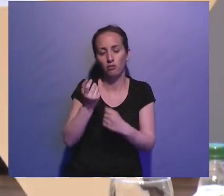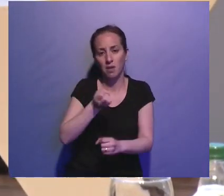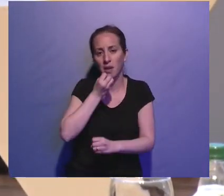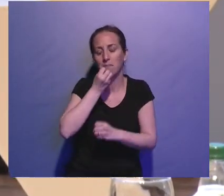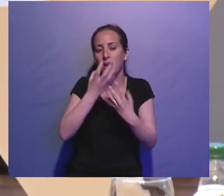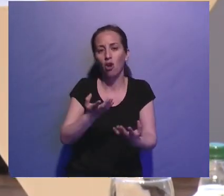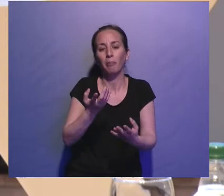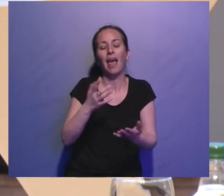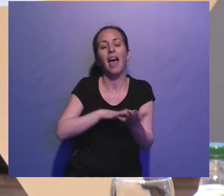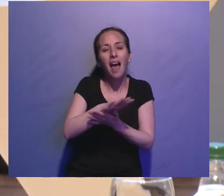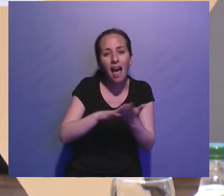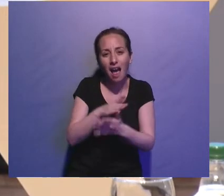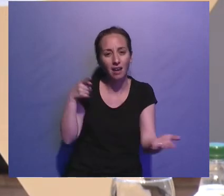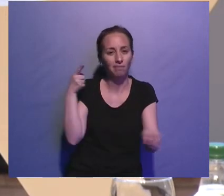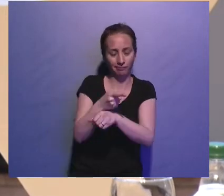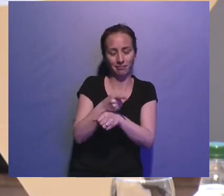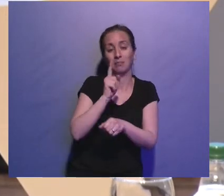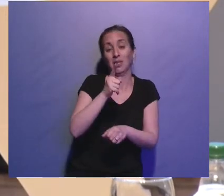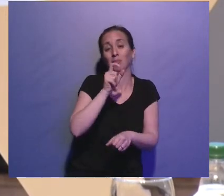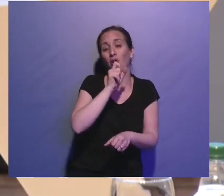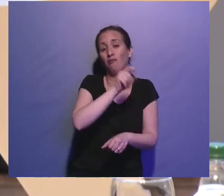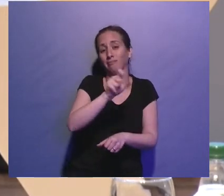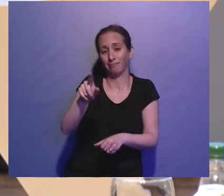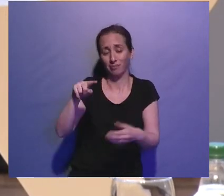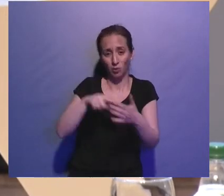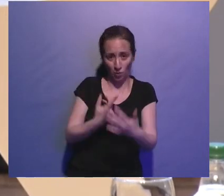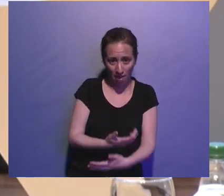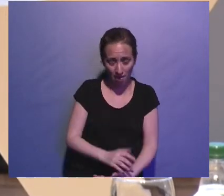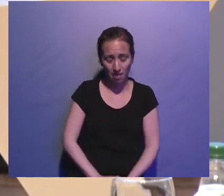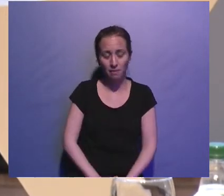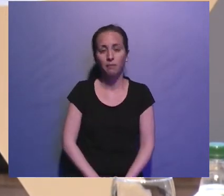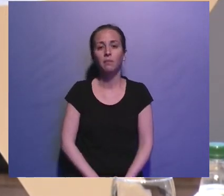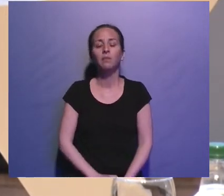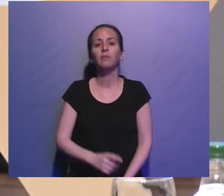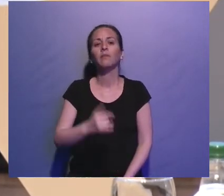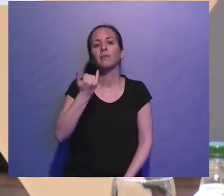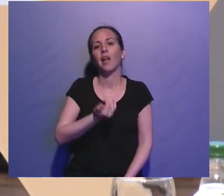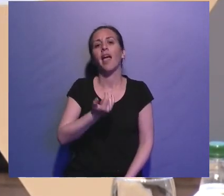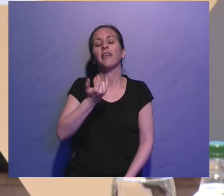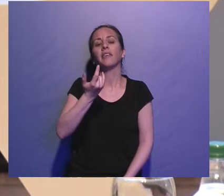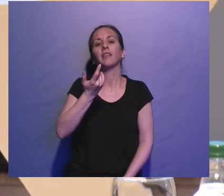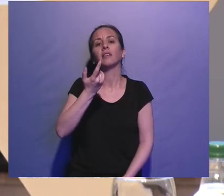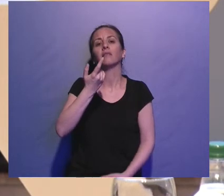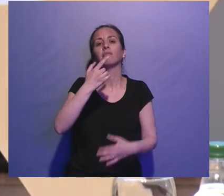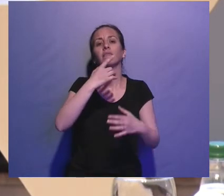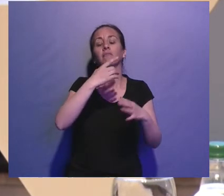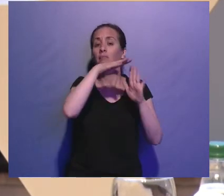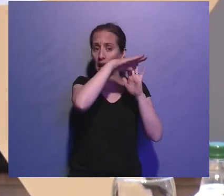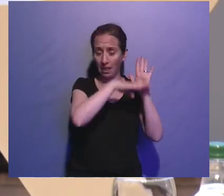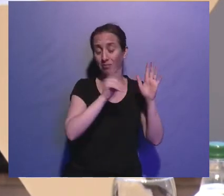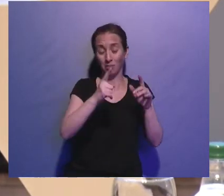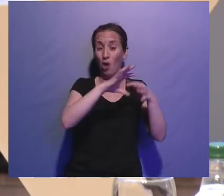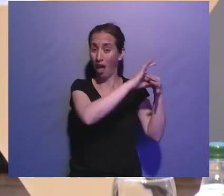Sunlight produced with the Open Contracting Partnership a list of guidelines that are on our website for an open contracting